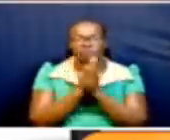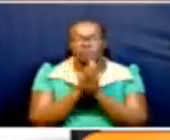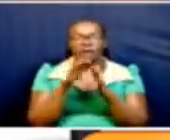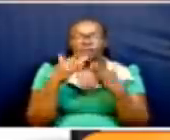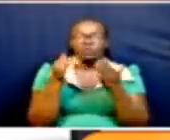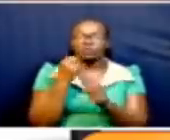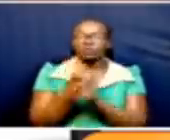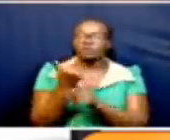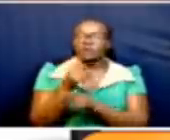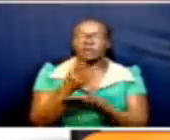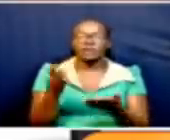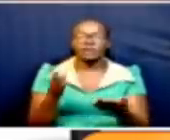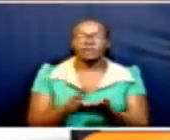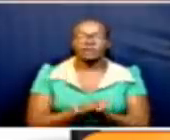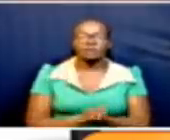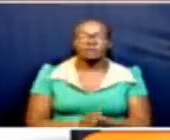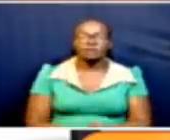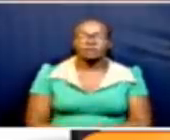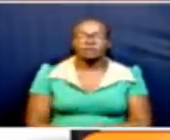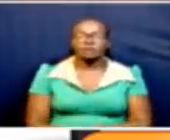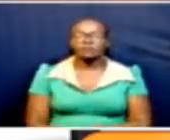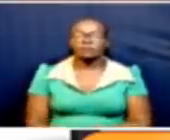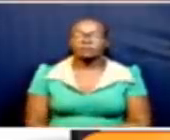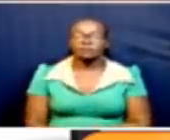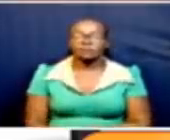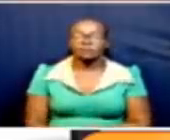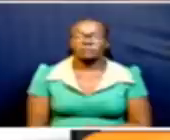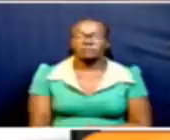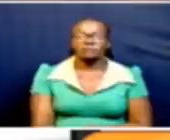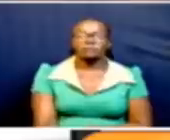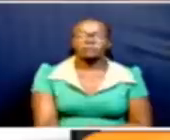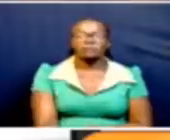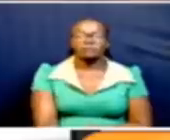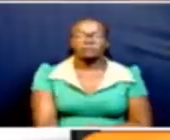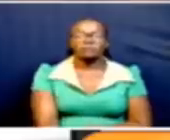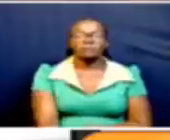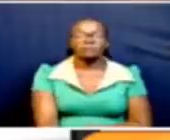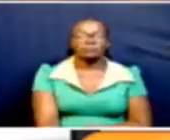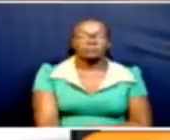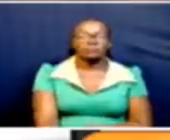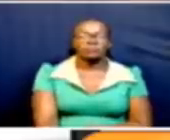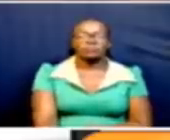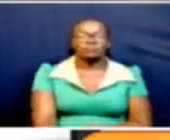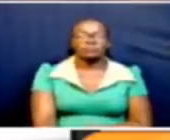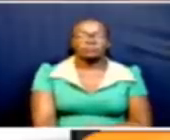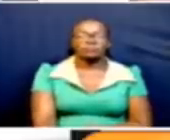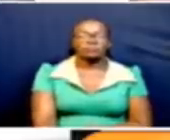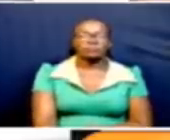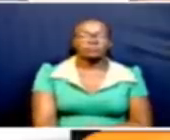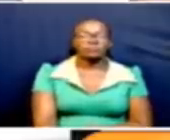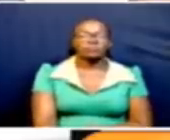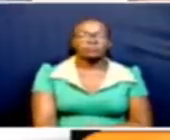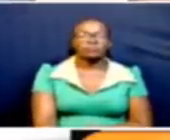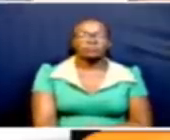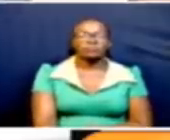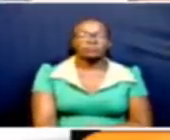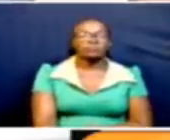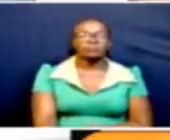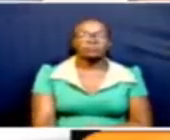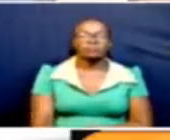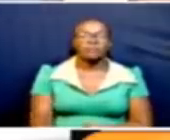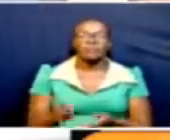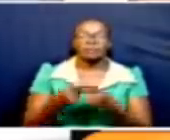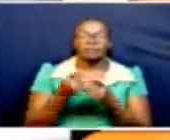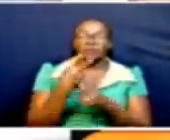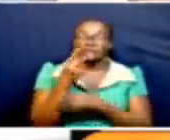country, yeah, it won't work unless we follow the laws of this country. Make it hard for people. You know, when you go to Europe, you can see